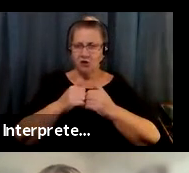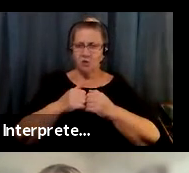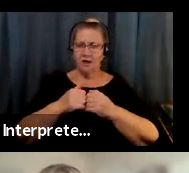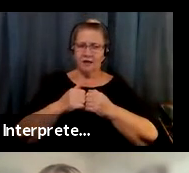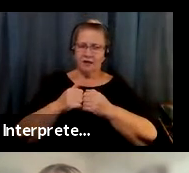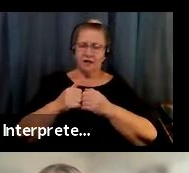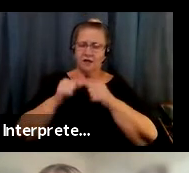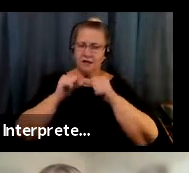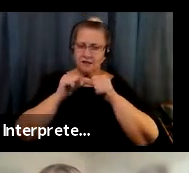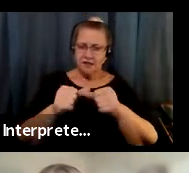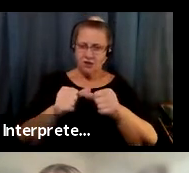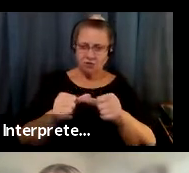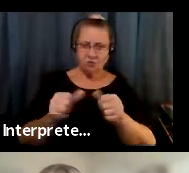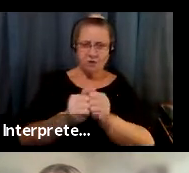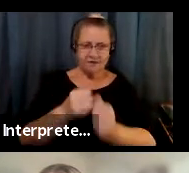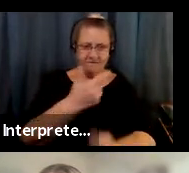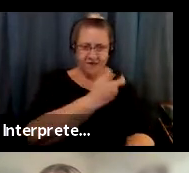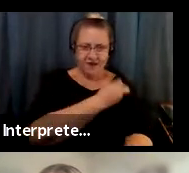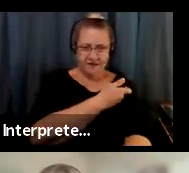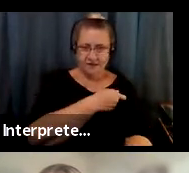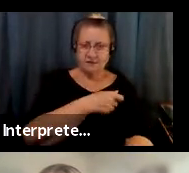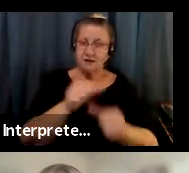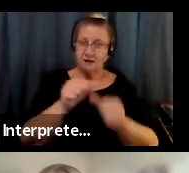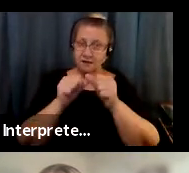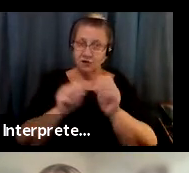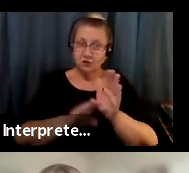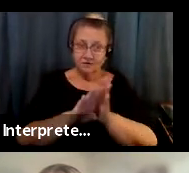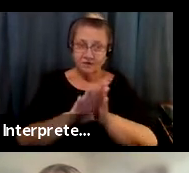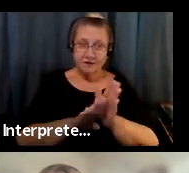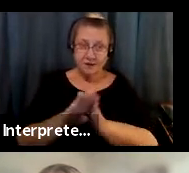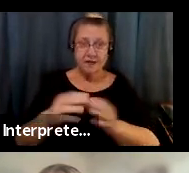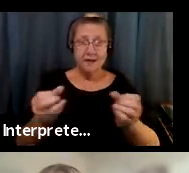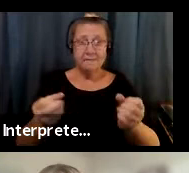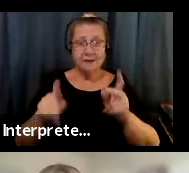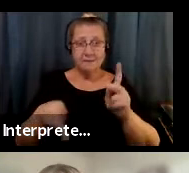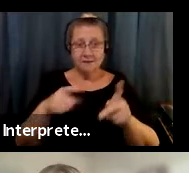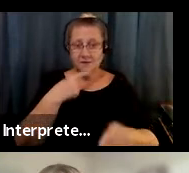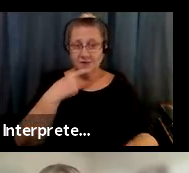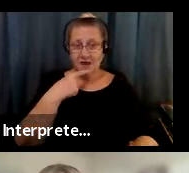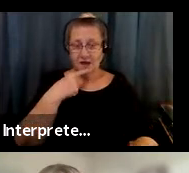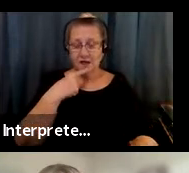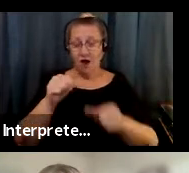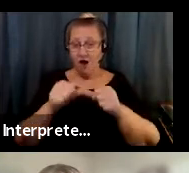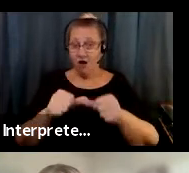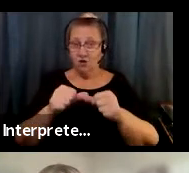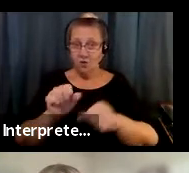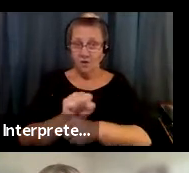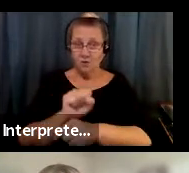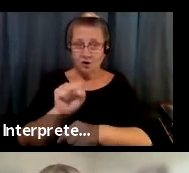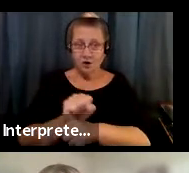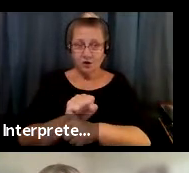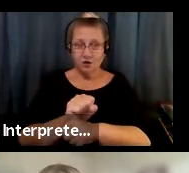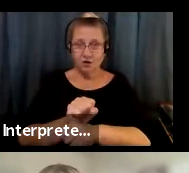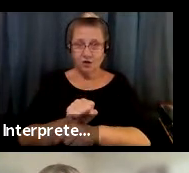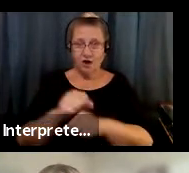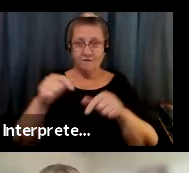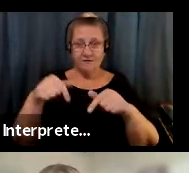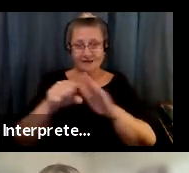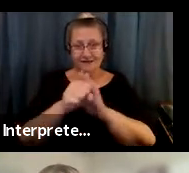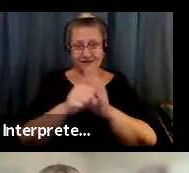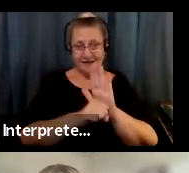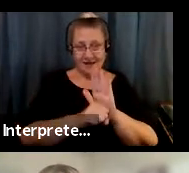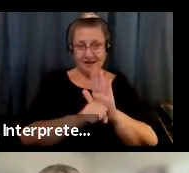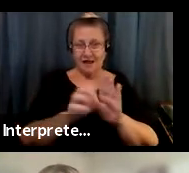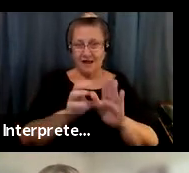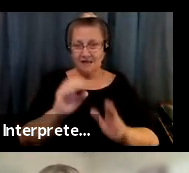developing. And I think many would say the ongoing work of our state and of